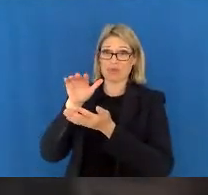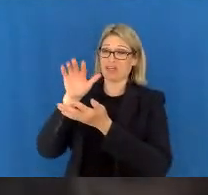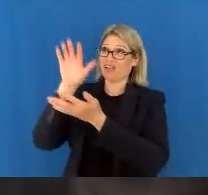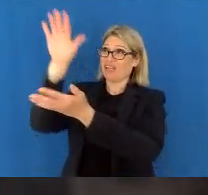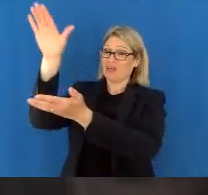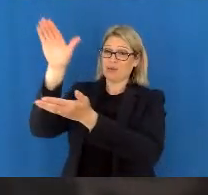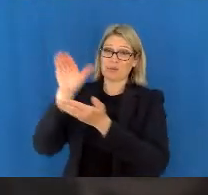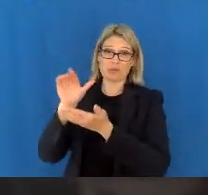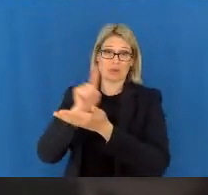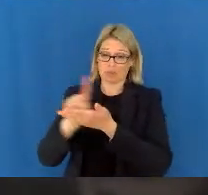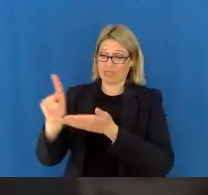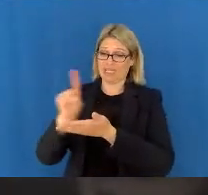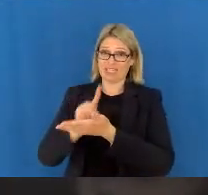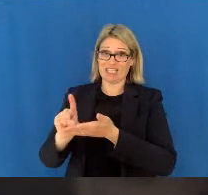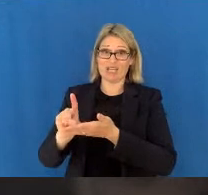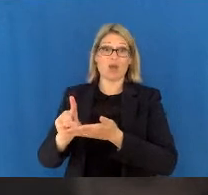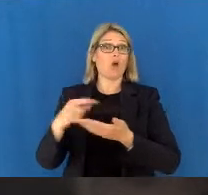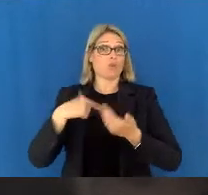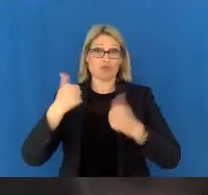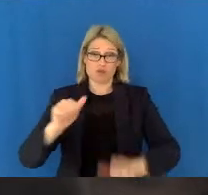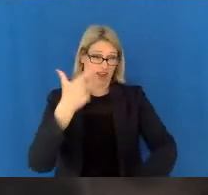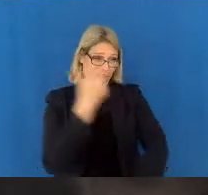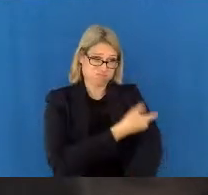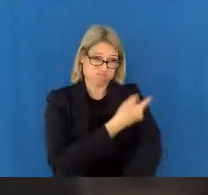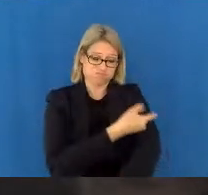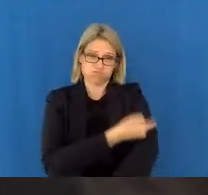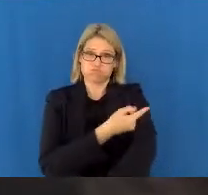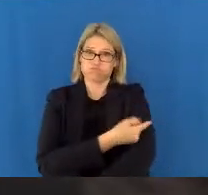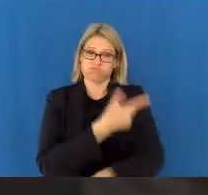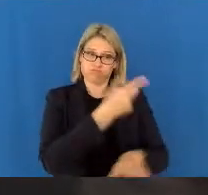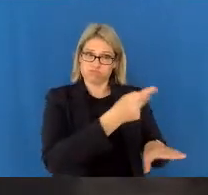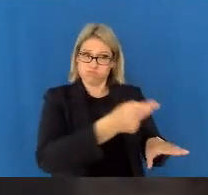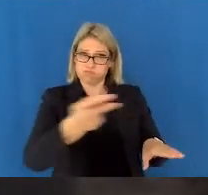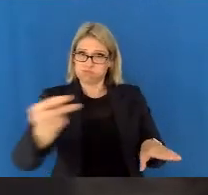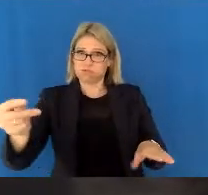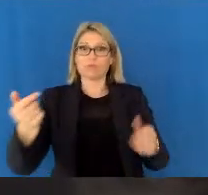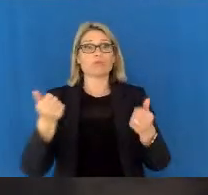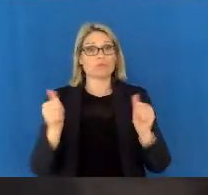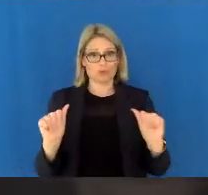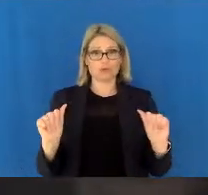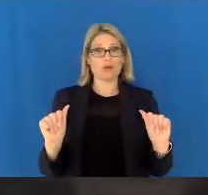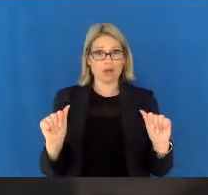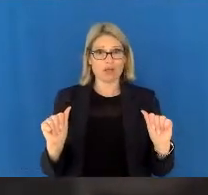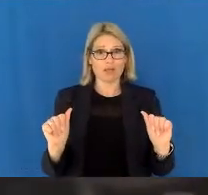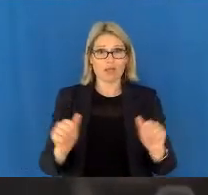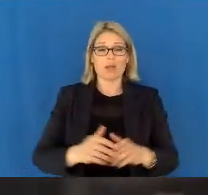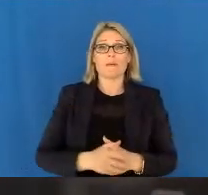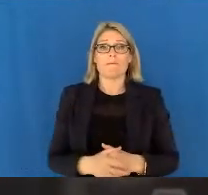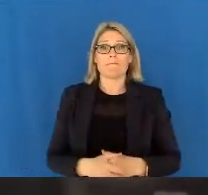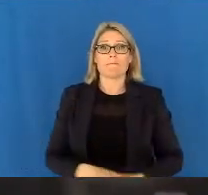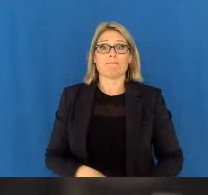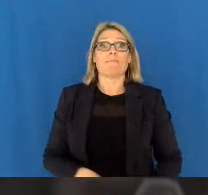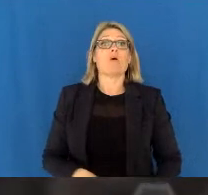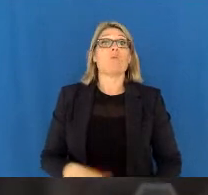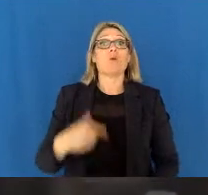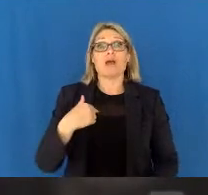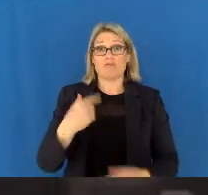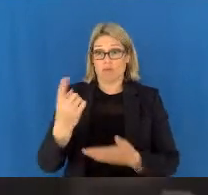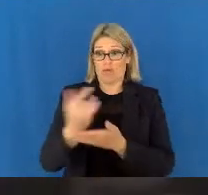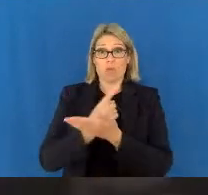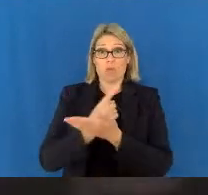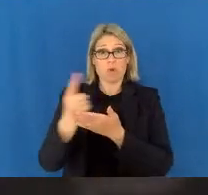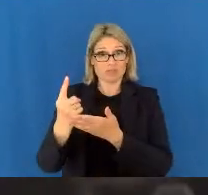We are giving them as quickly as possible, and I assure you that when we say that there's 1,000 vaccines in 1 week,